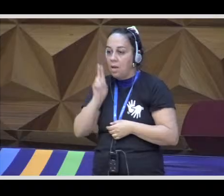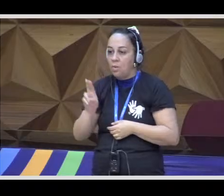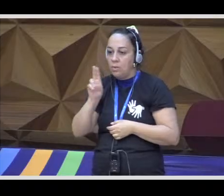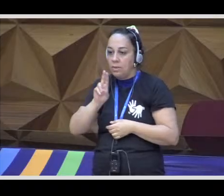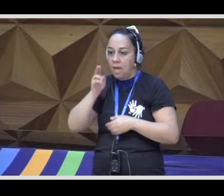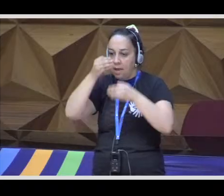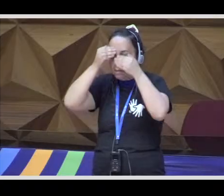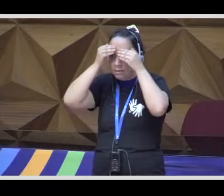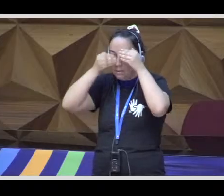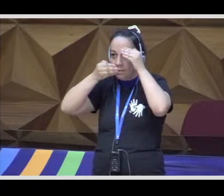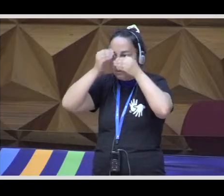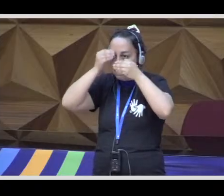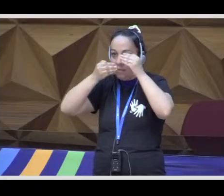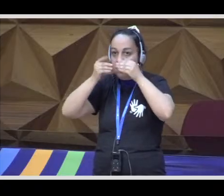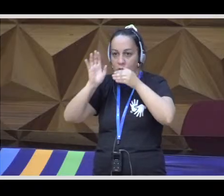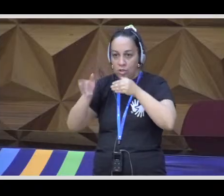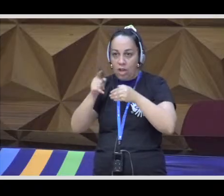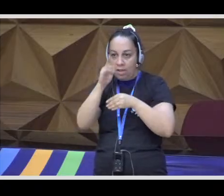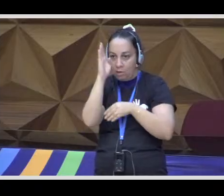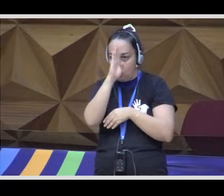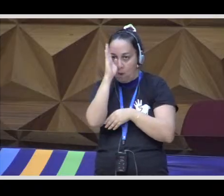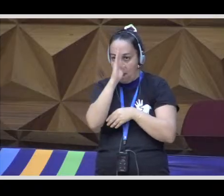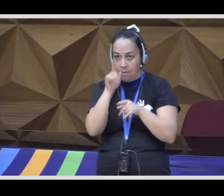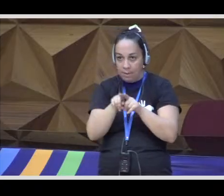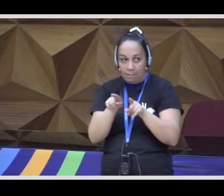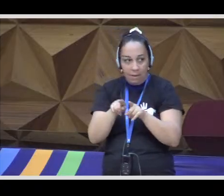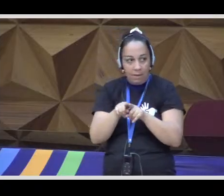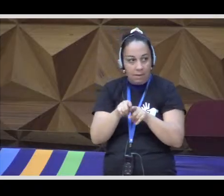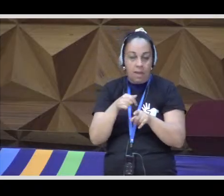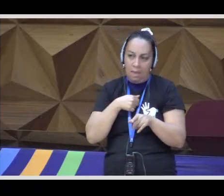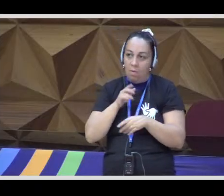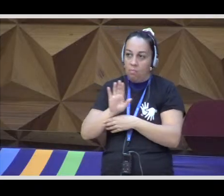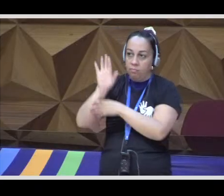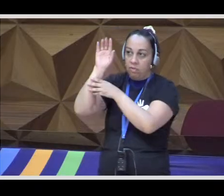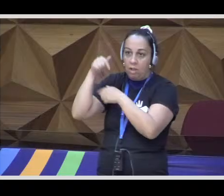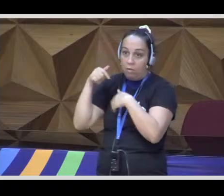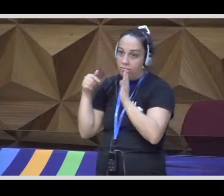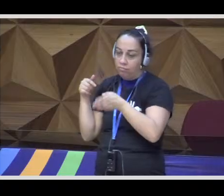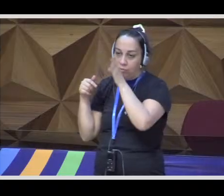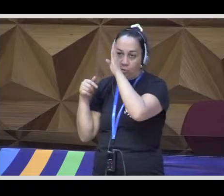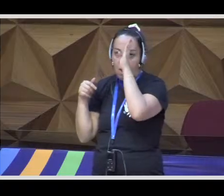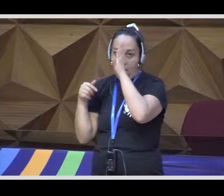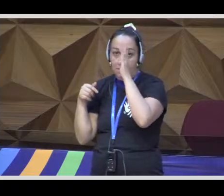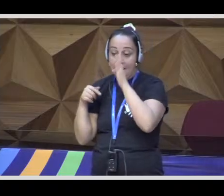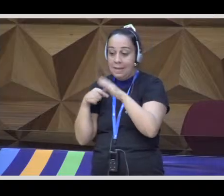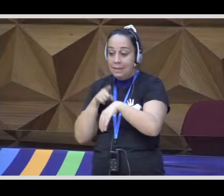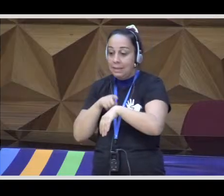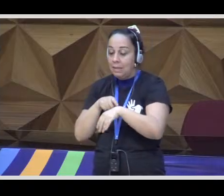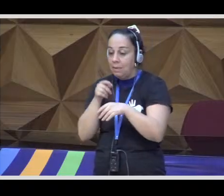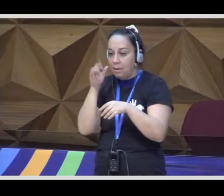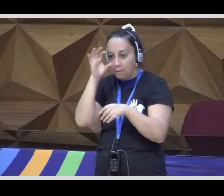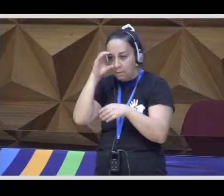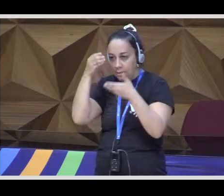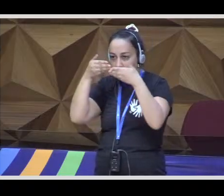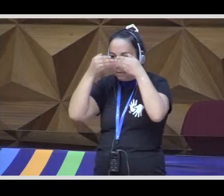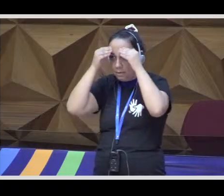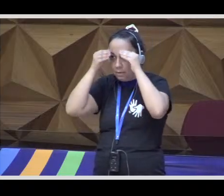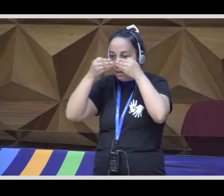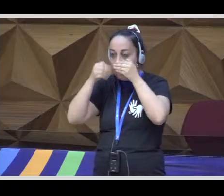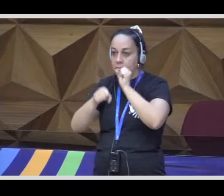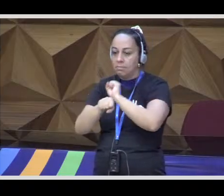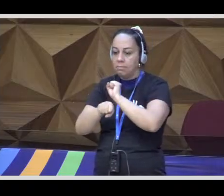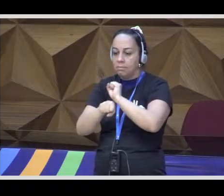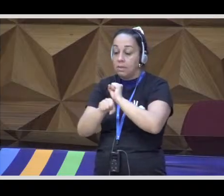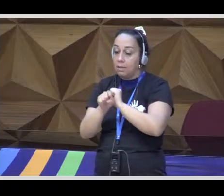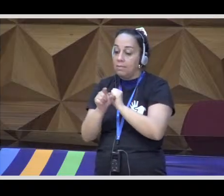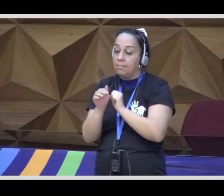people get it straight away. It gets a bit better over time because the headsets are getting better, but still, many people get it.